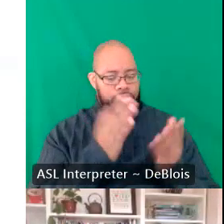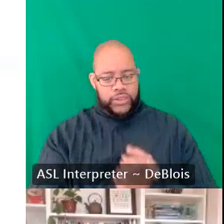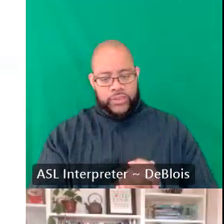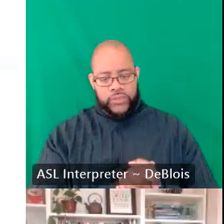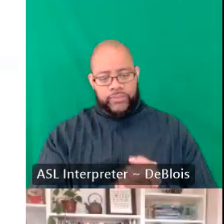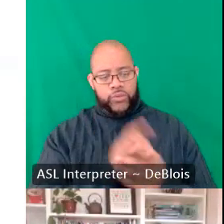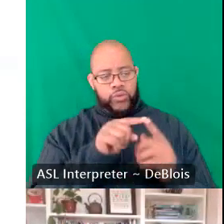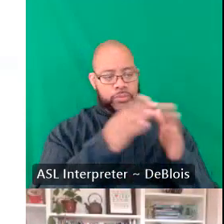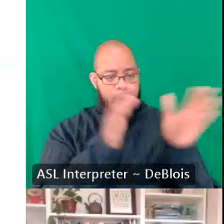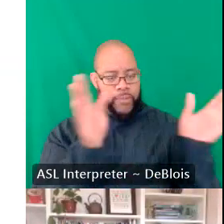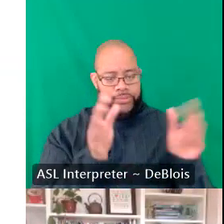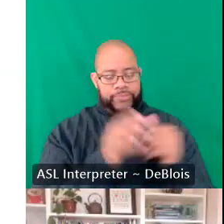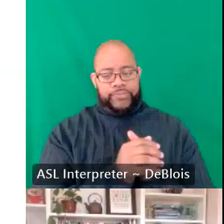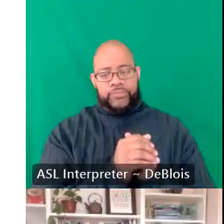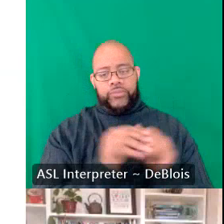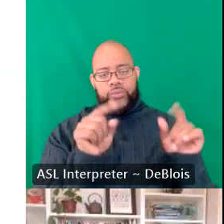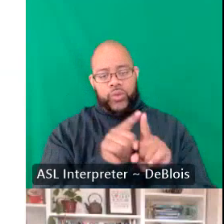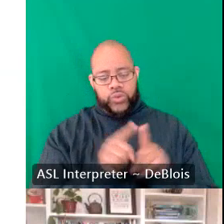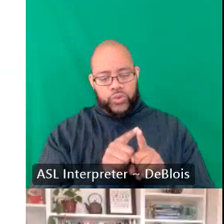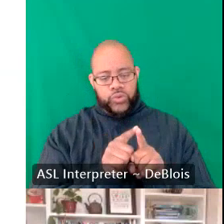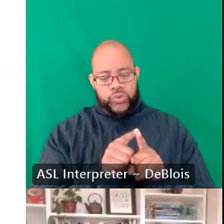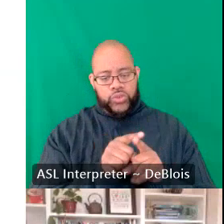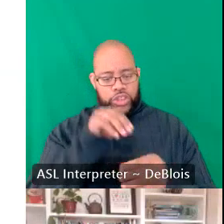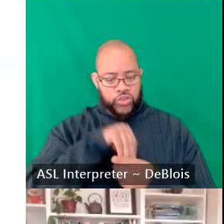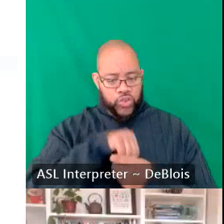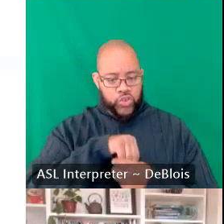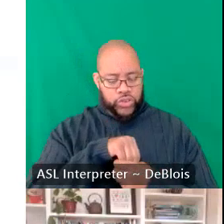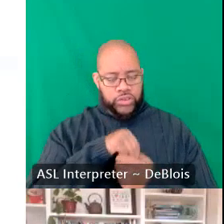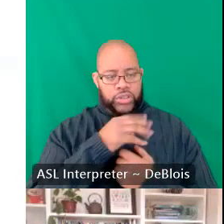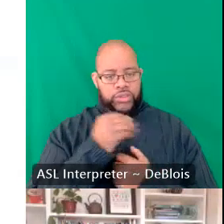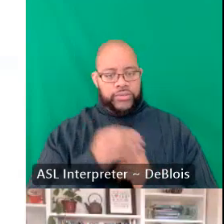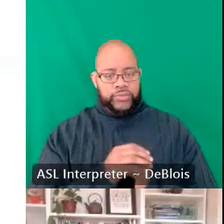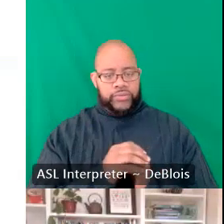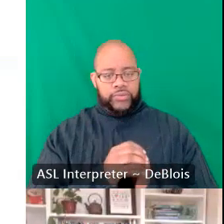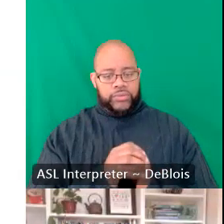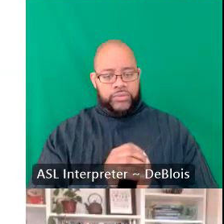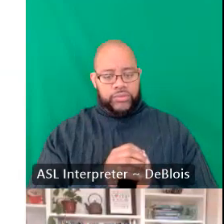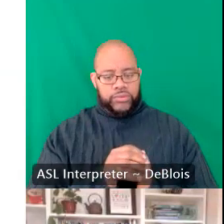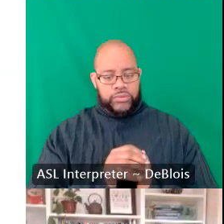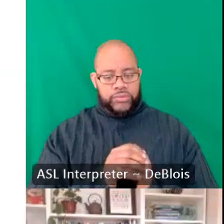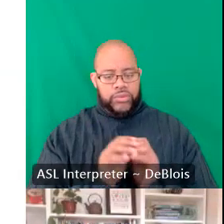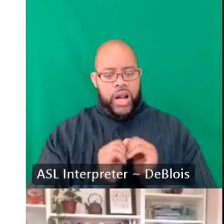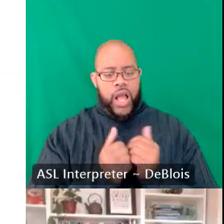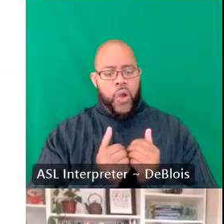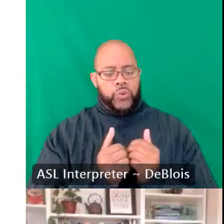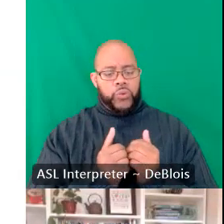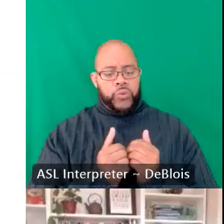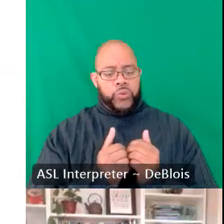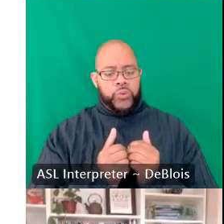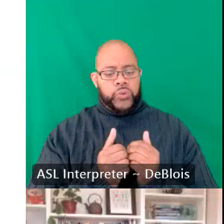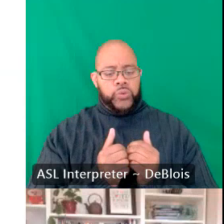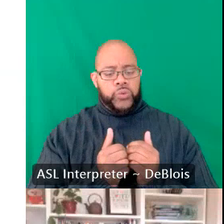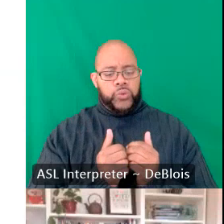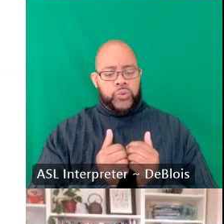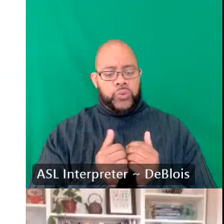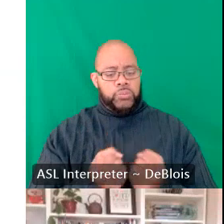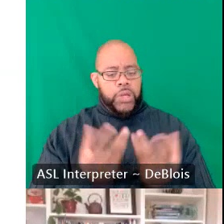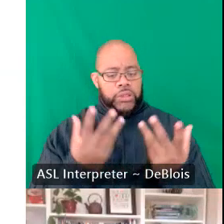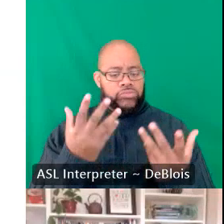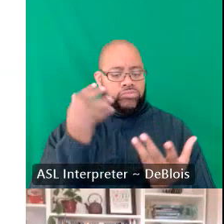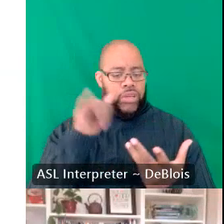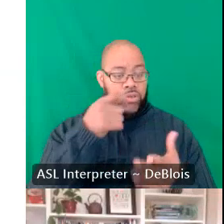the public, as well as internally. And how does that how much does